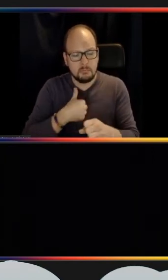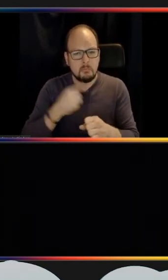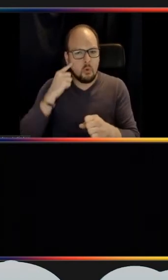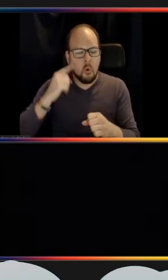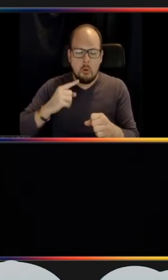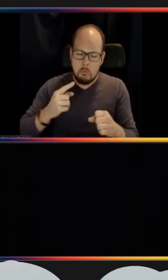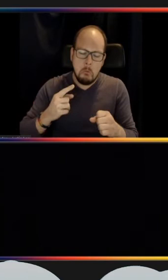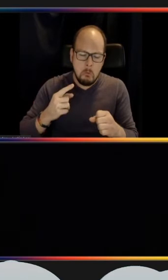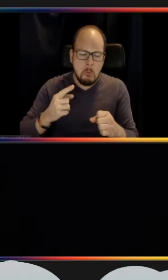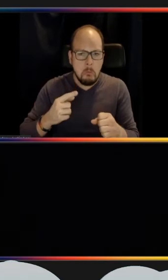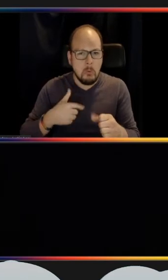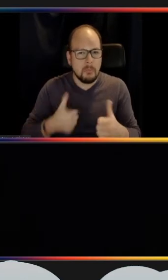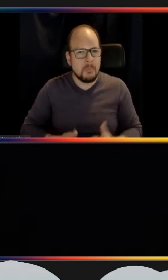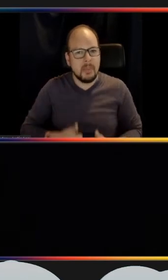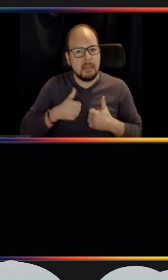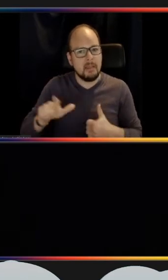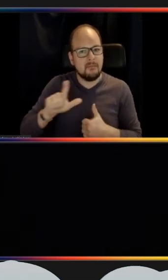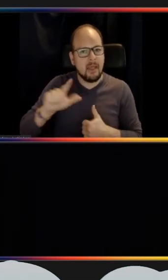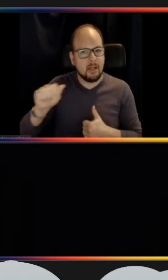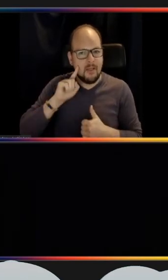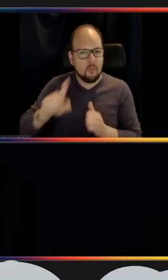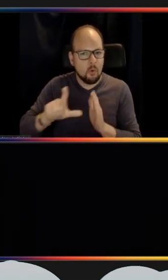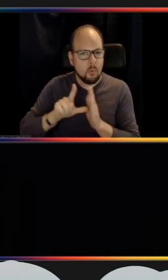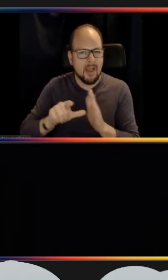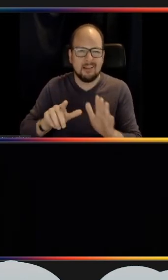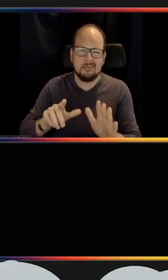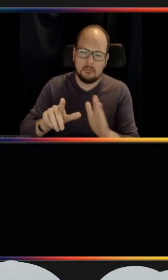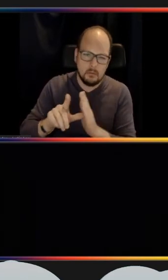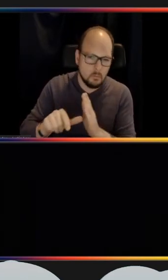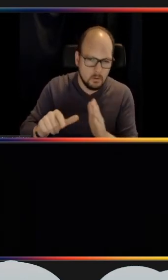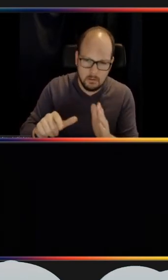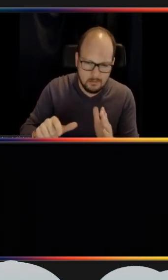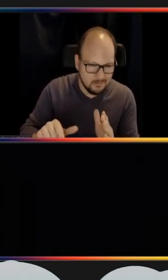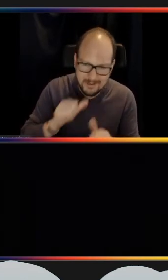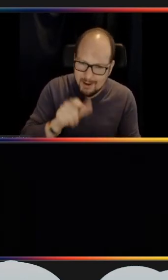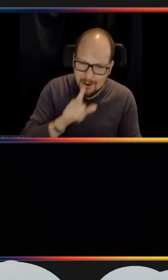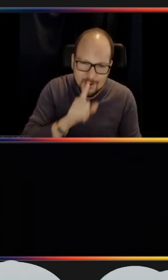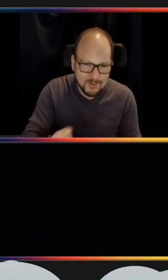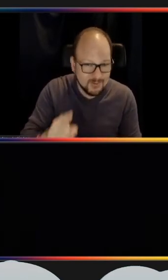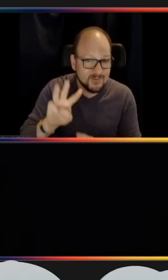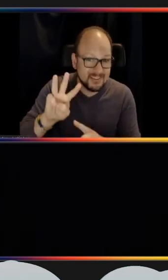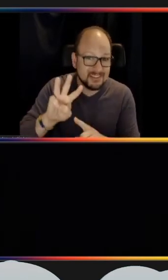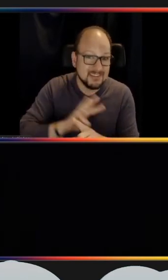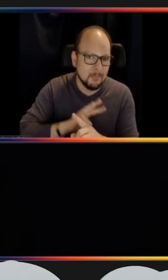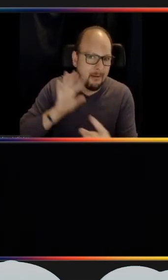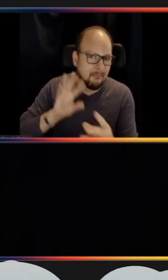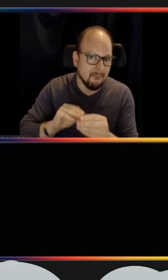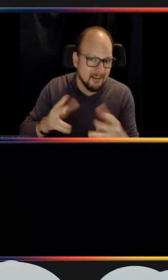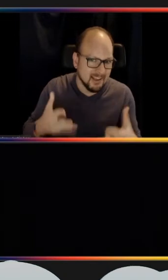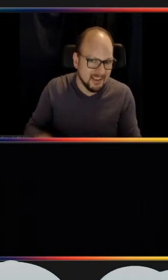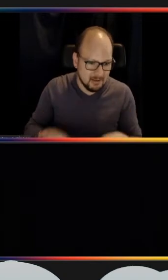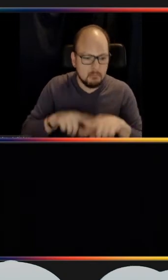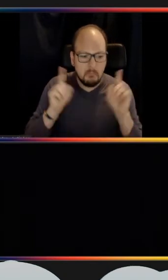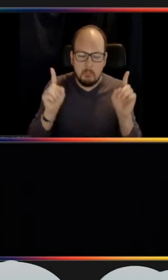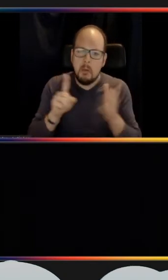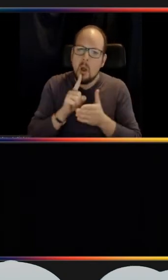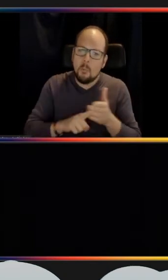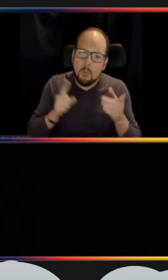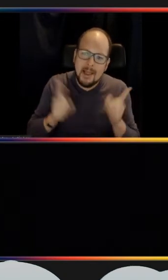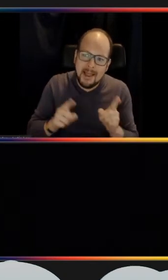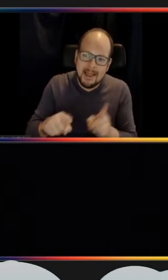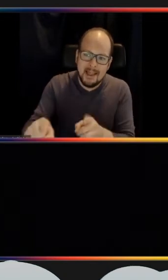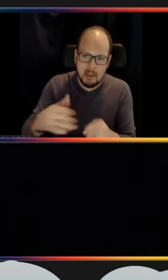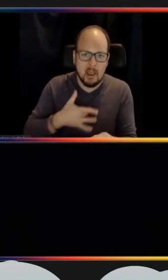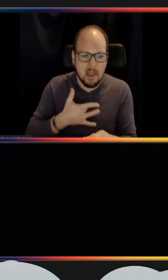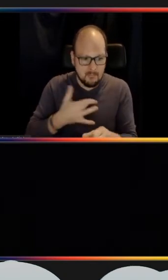LA for a while. Well, not a while. I had been in LA for 6 months. But things weren't happening, and that's just how the industry goes. But I